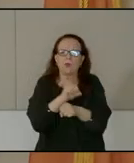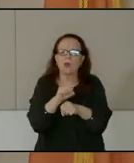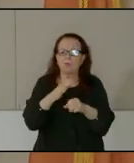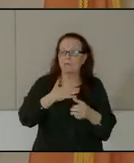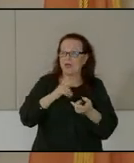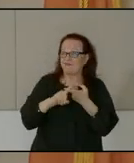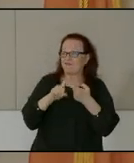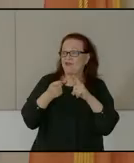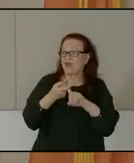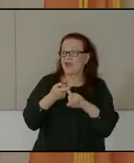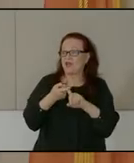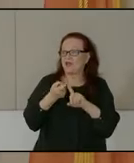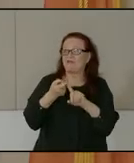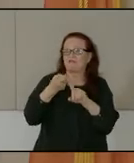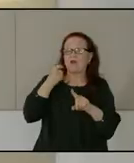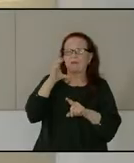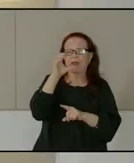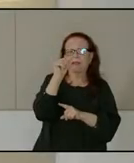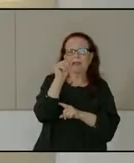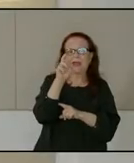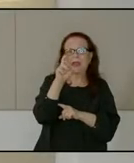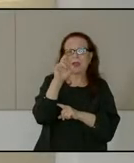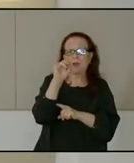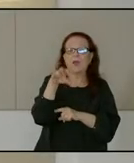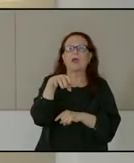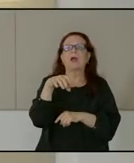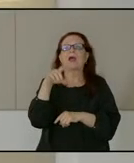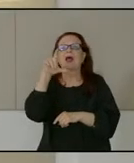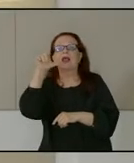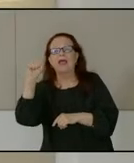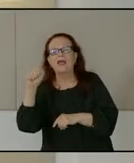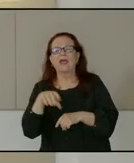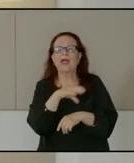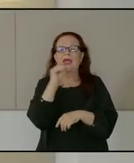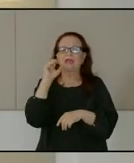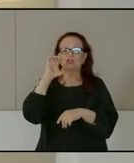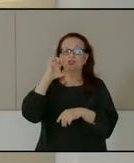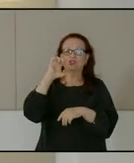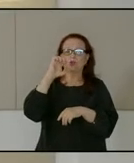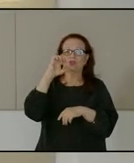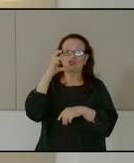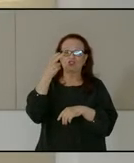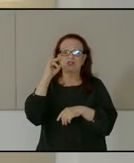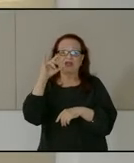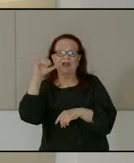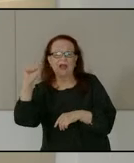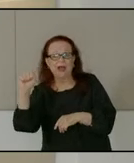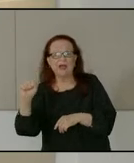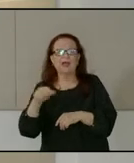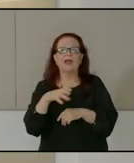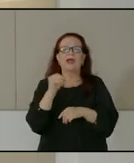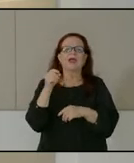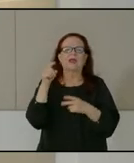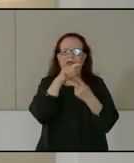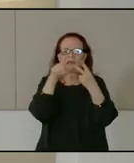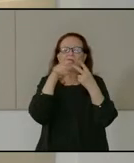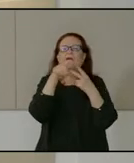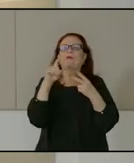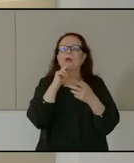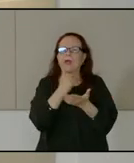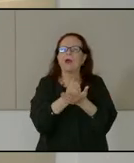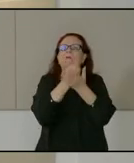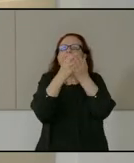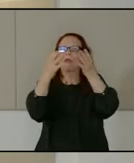from CAIR-LA, our friends from CHIRLA, and Chispa too, because I think they helped as well. but